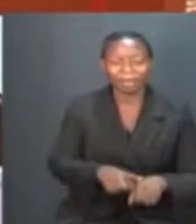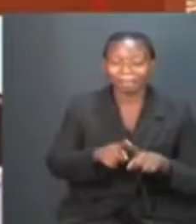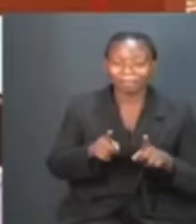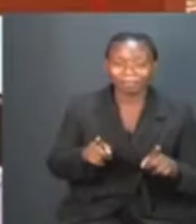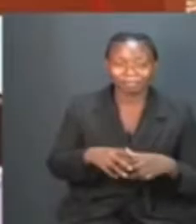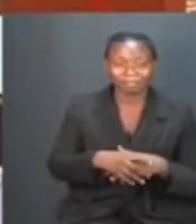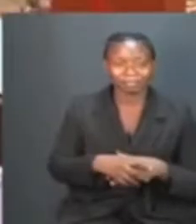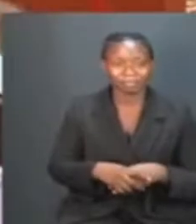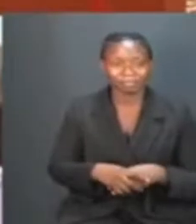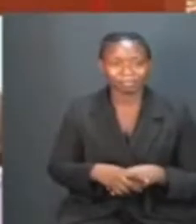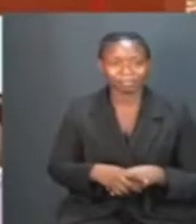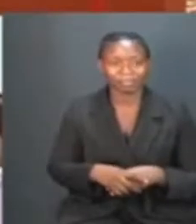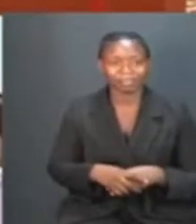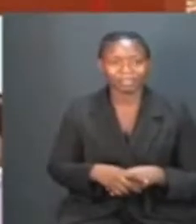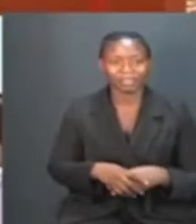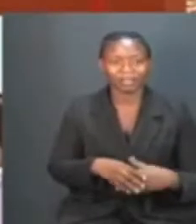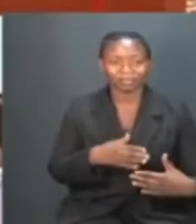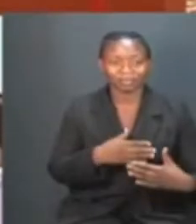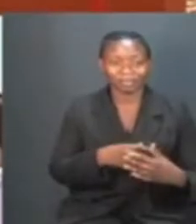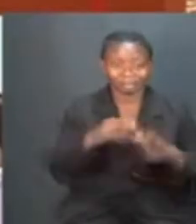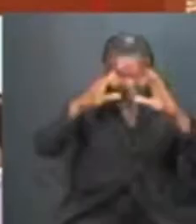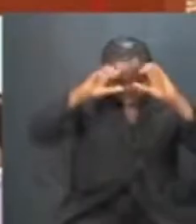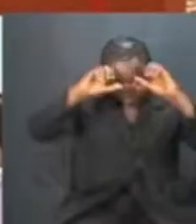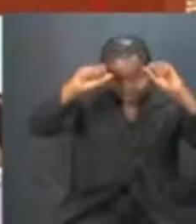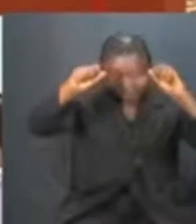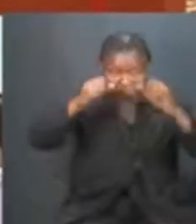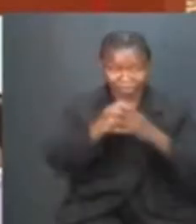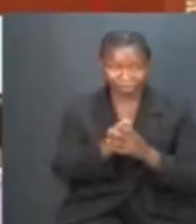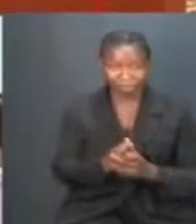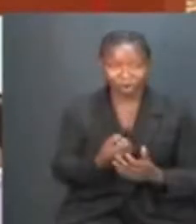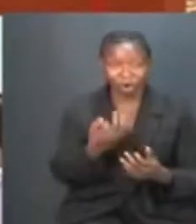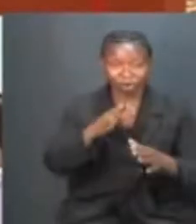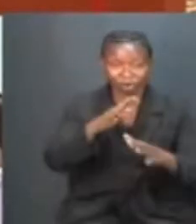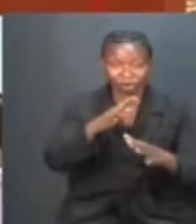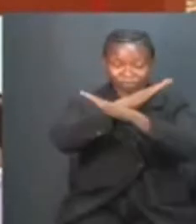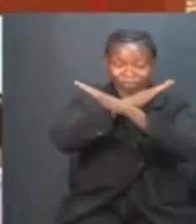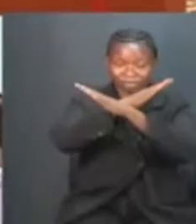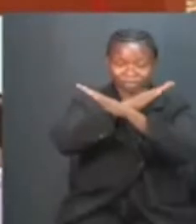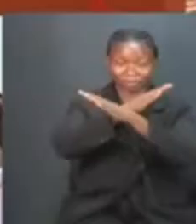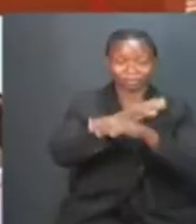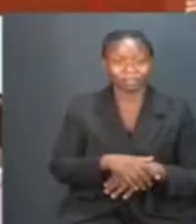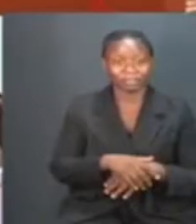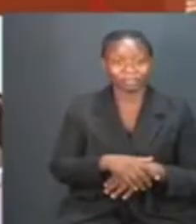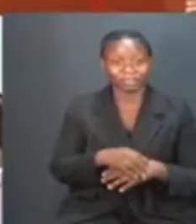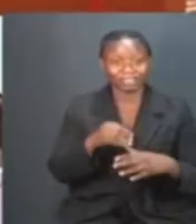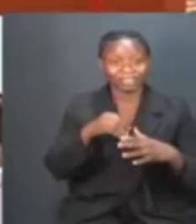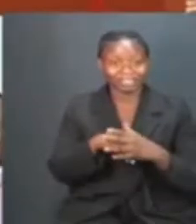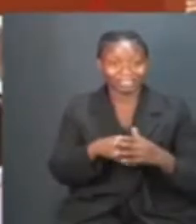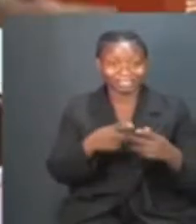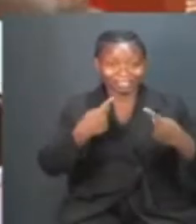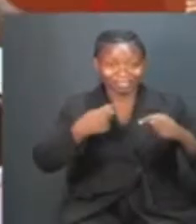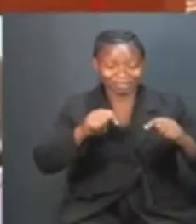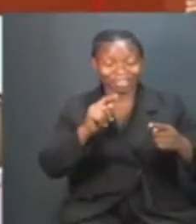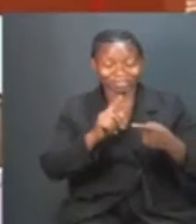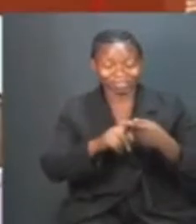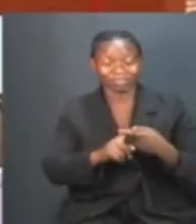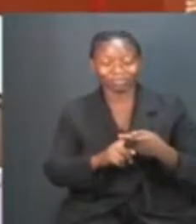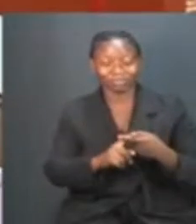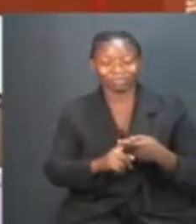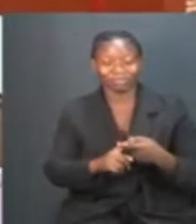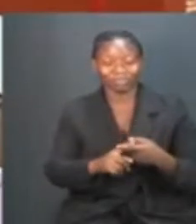then our neighbor, the president of the Zambia, in an attempt to atone